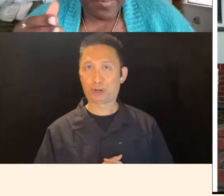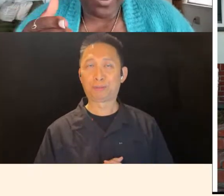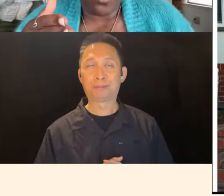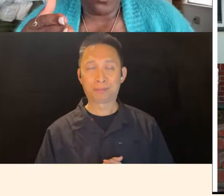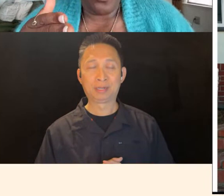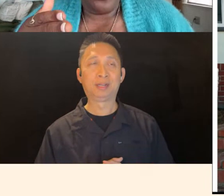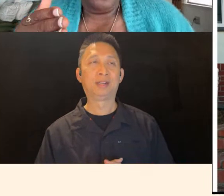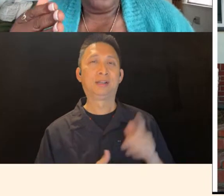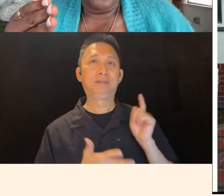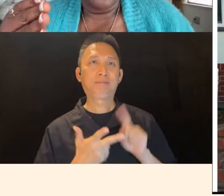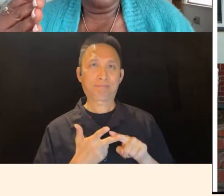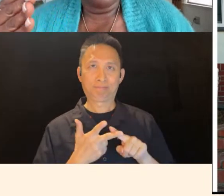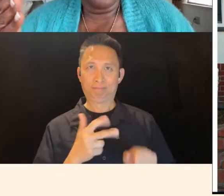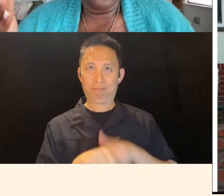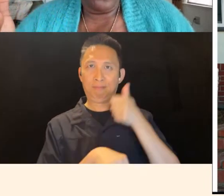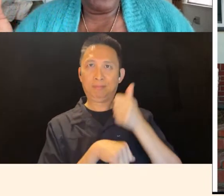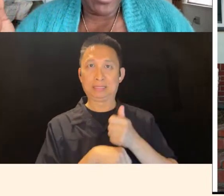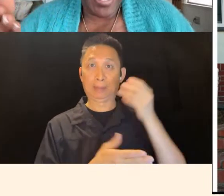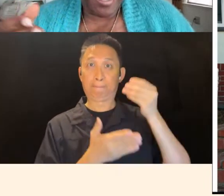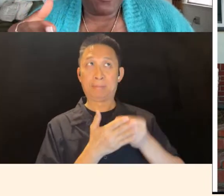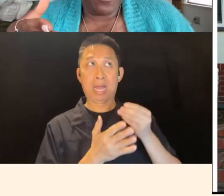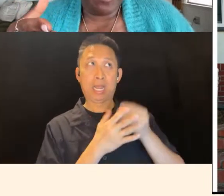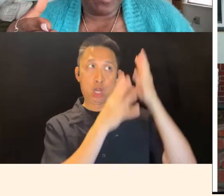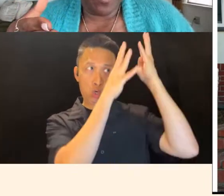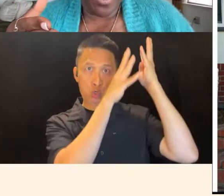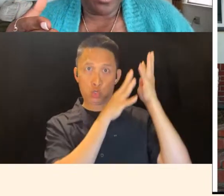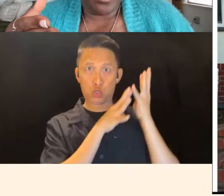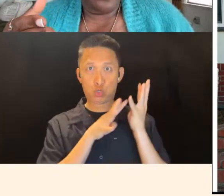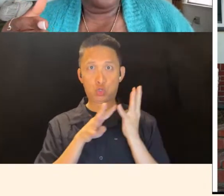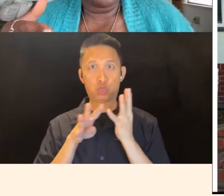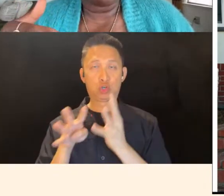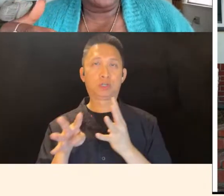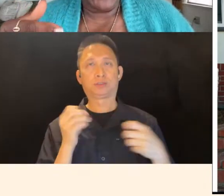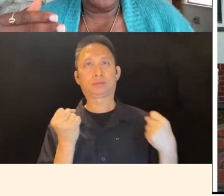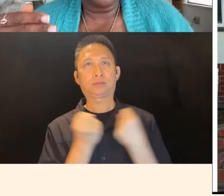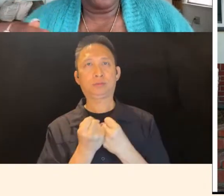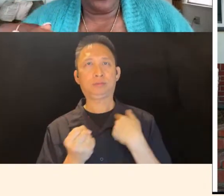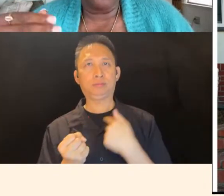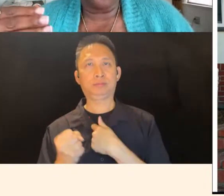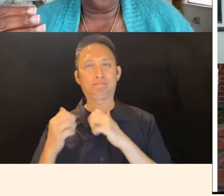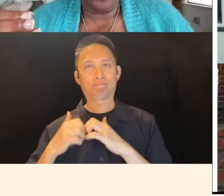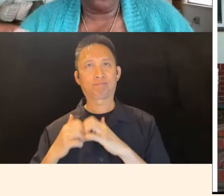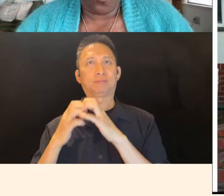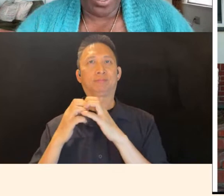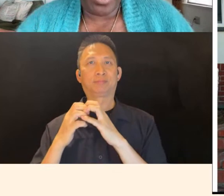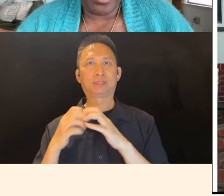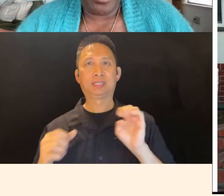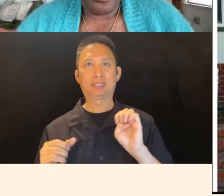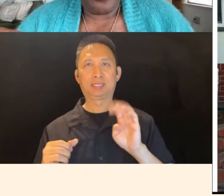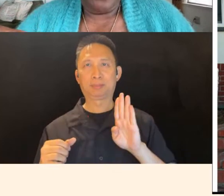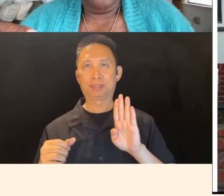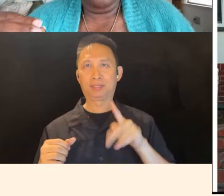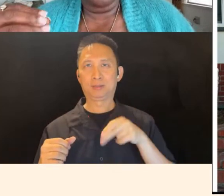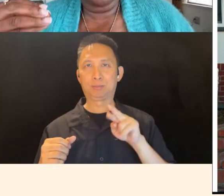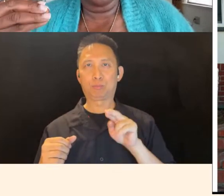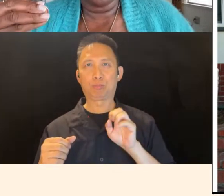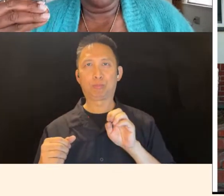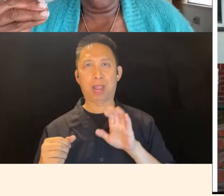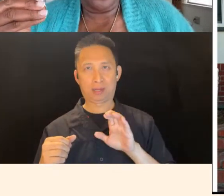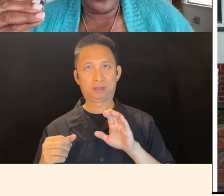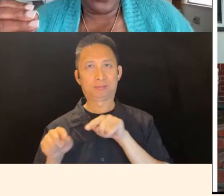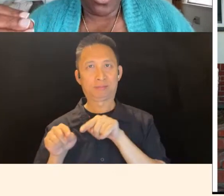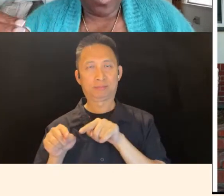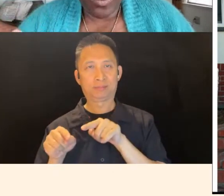of capital on behalf of EBPREC, so that we had enough runway